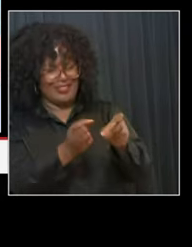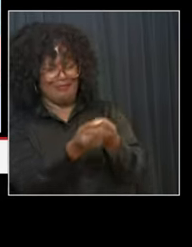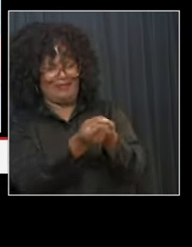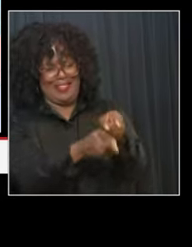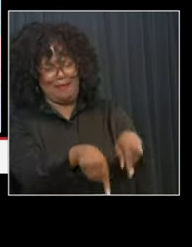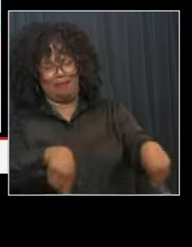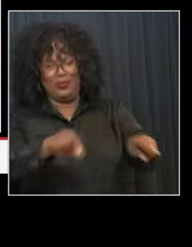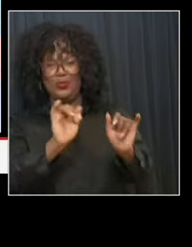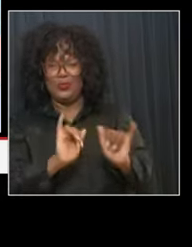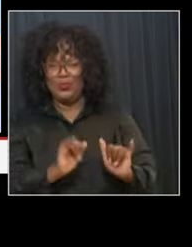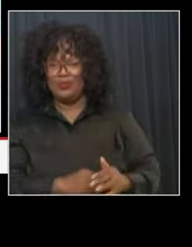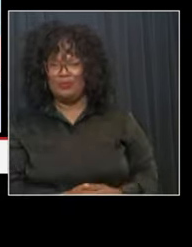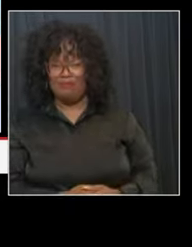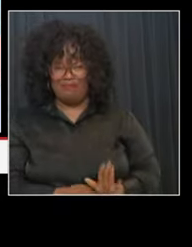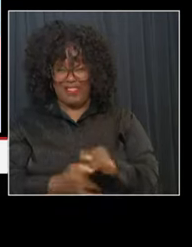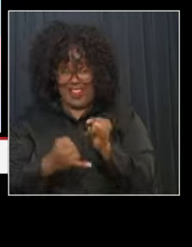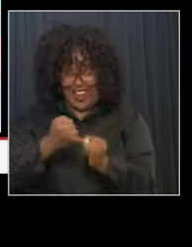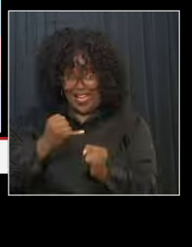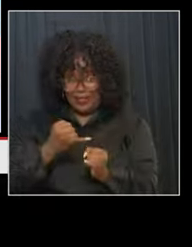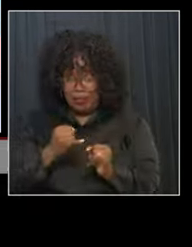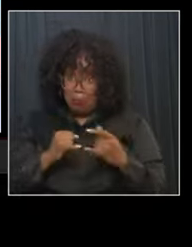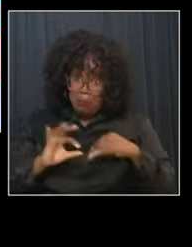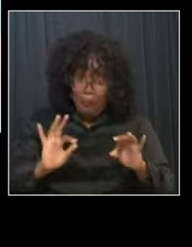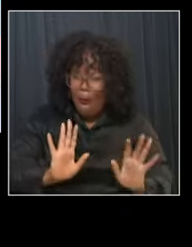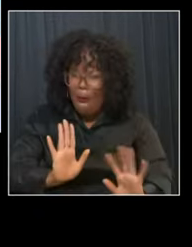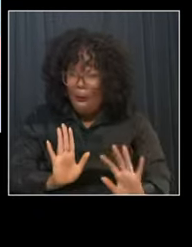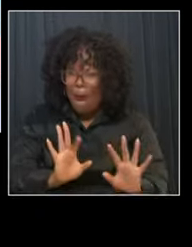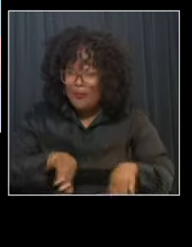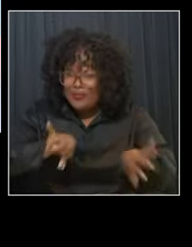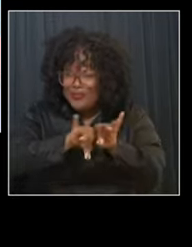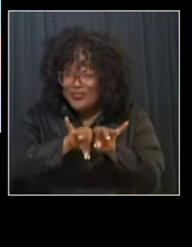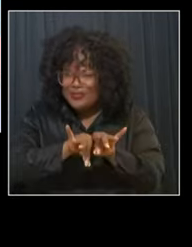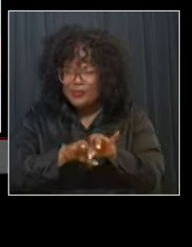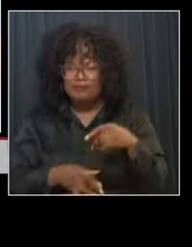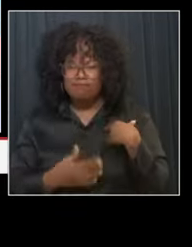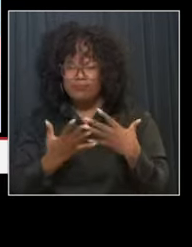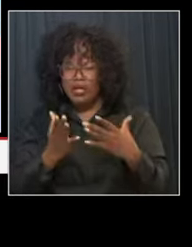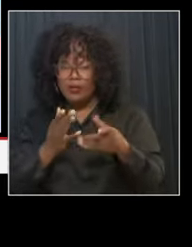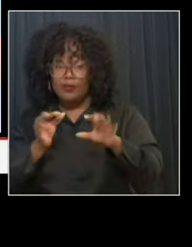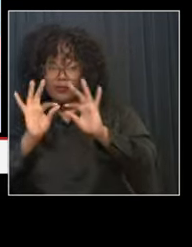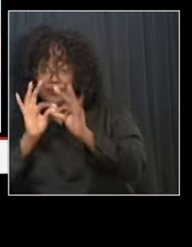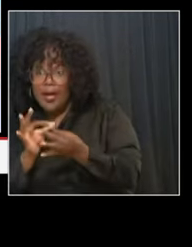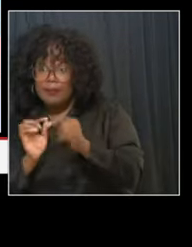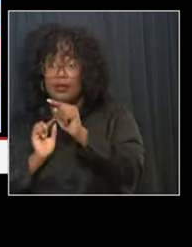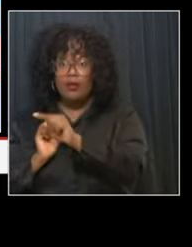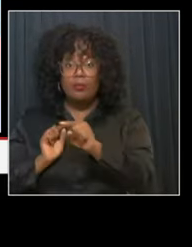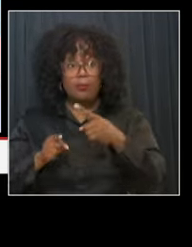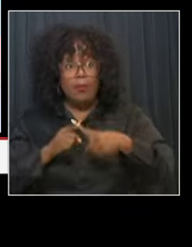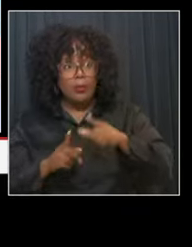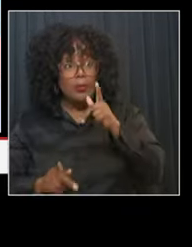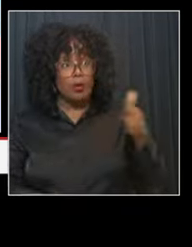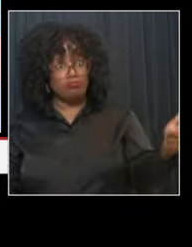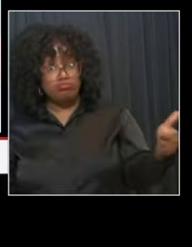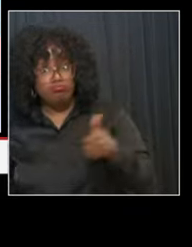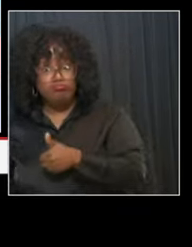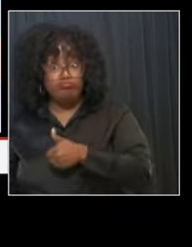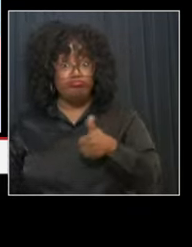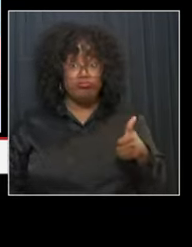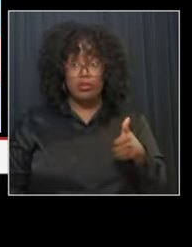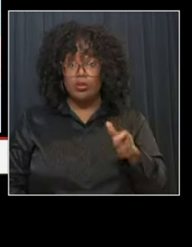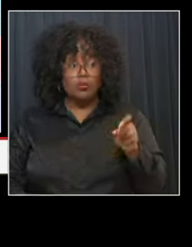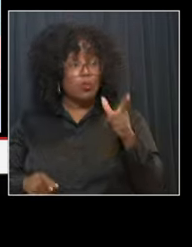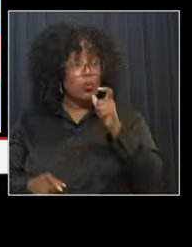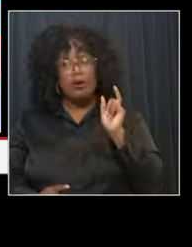And last, but certainly not least, we've heard from the families who have to commute to take their children outside